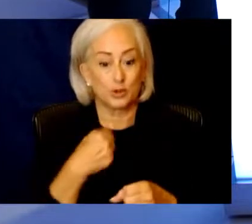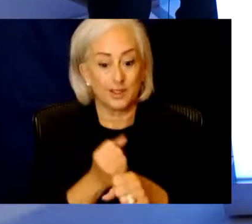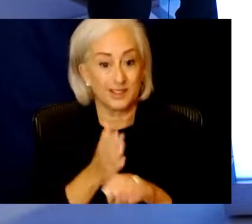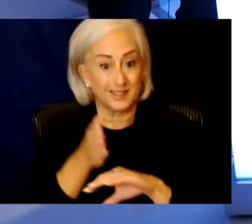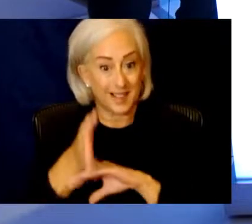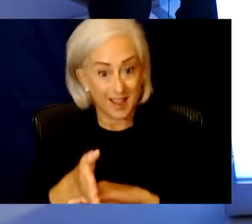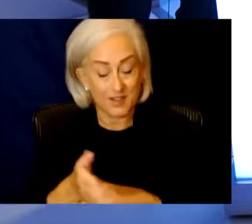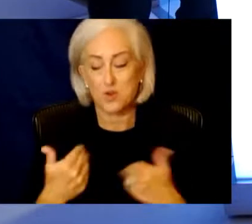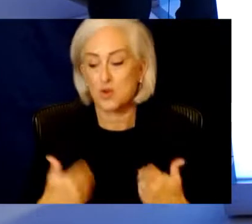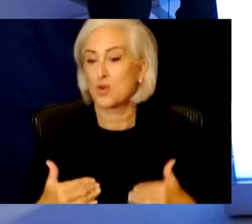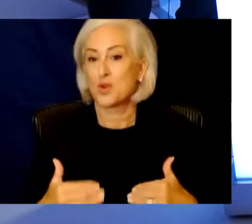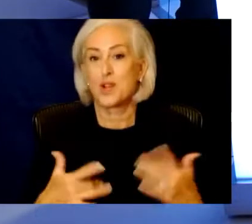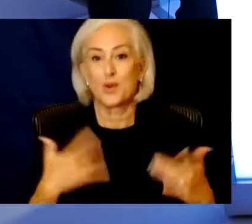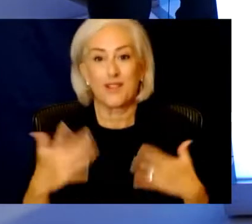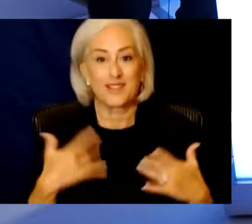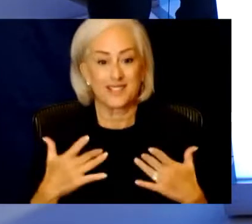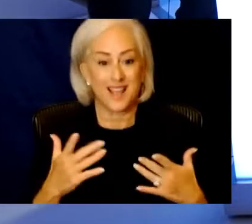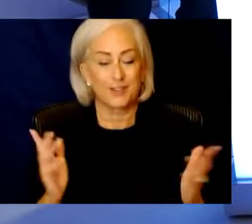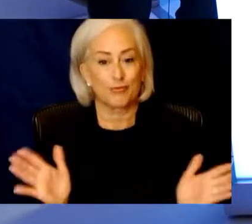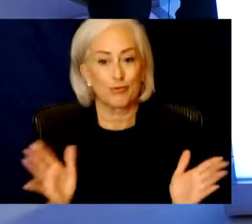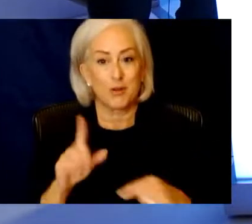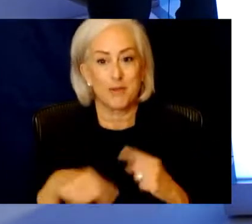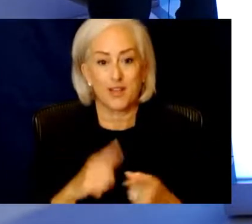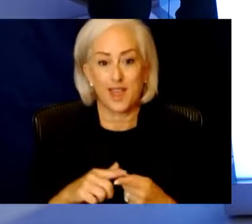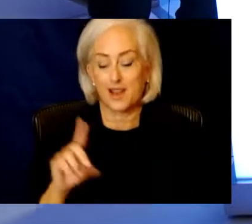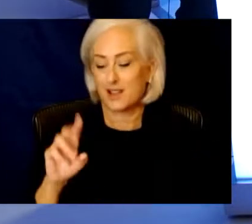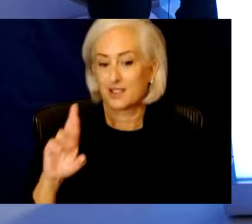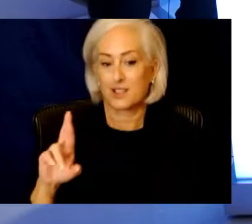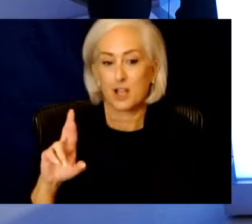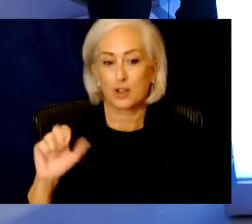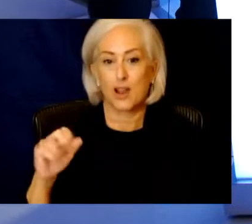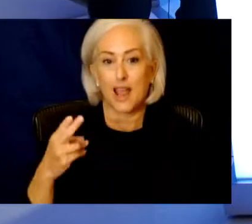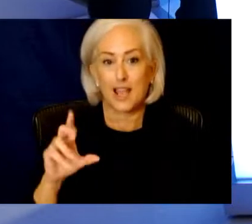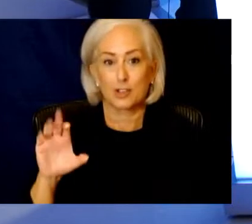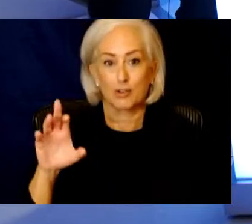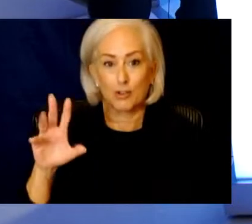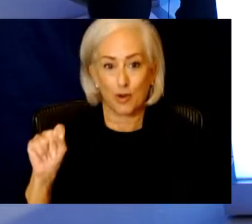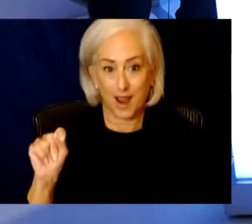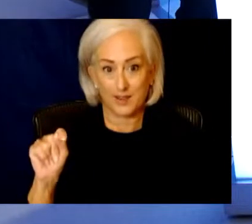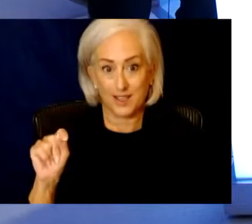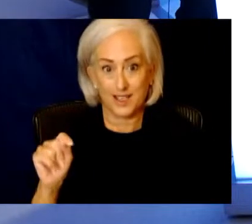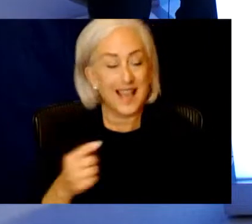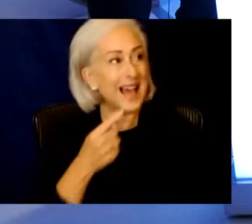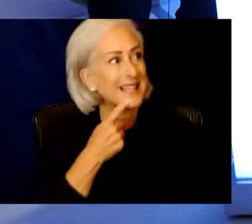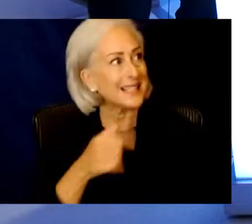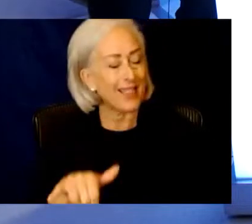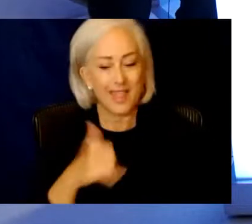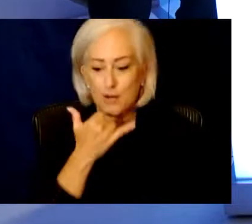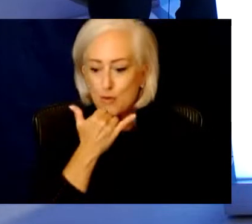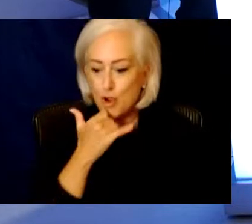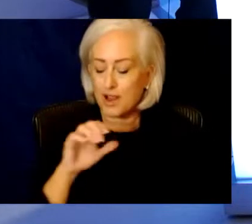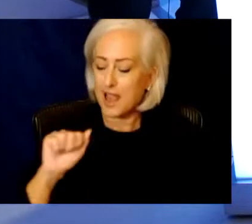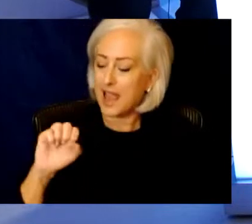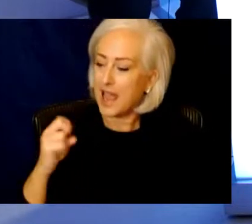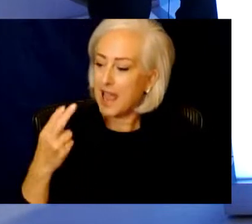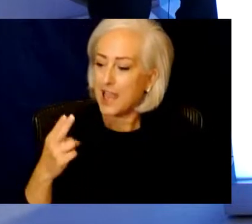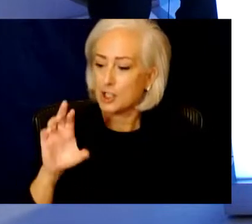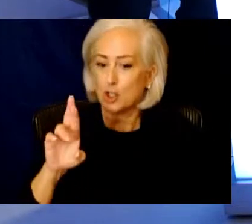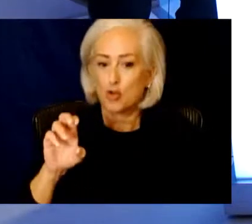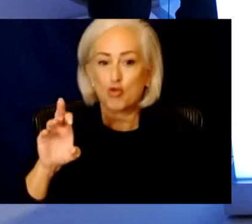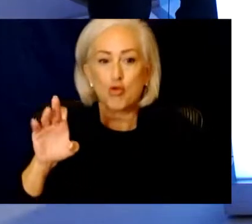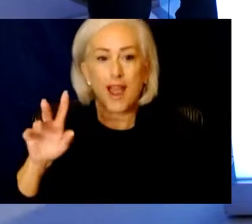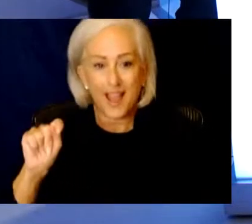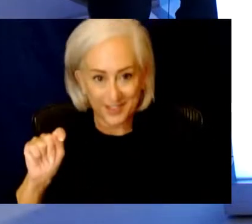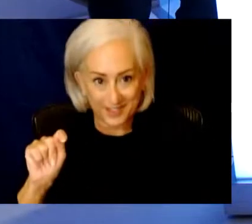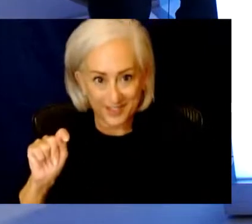They are surgical oncologist Dr. John Ashcraft, and I said that wrong, I can't believe I've known him for years, John Ashcraft, and medical oncologist